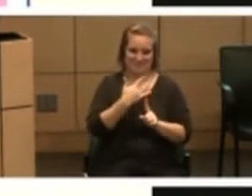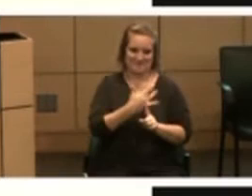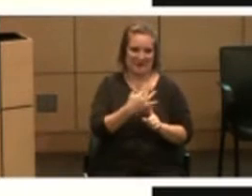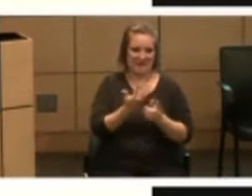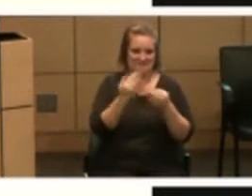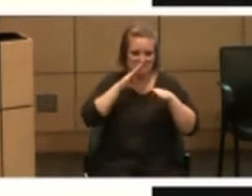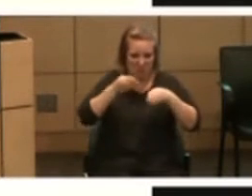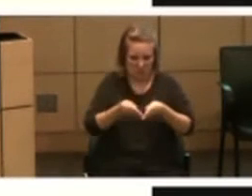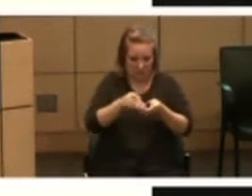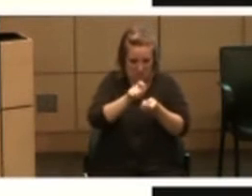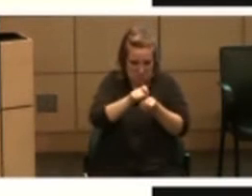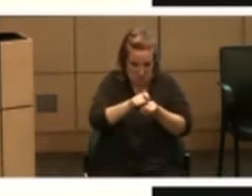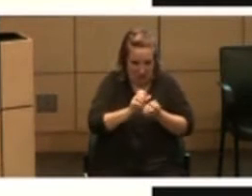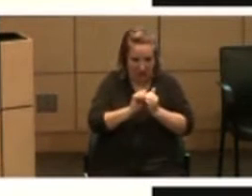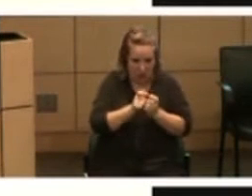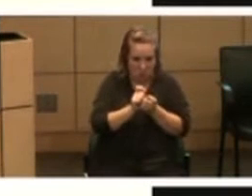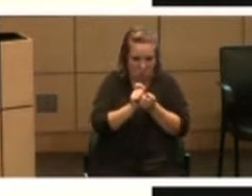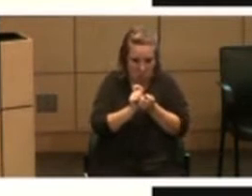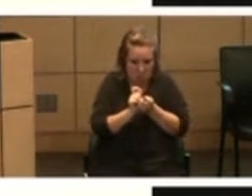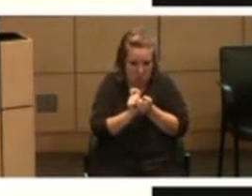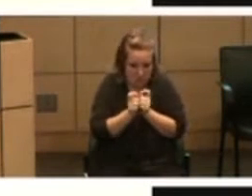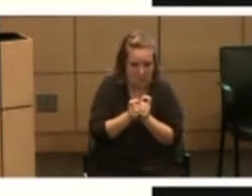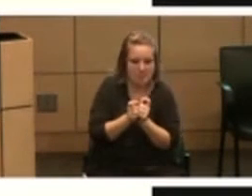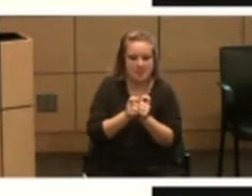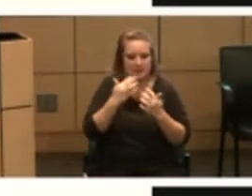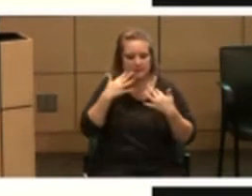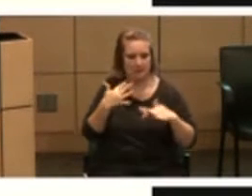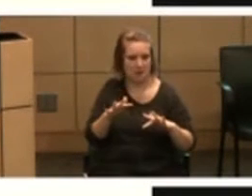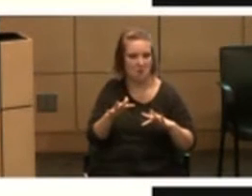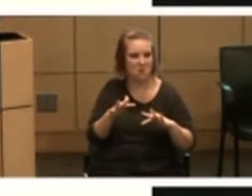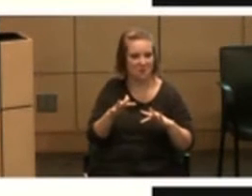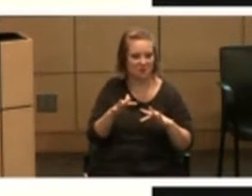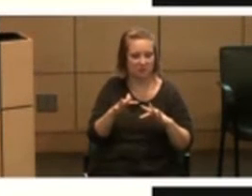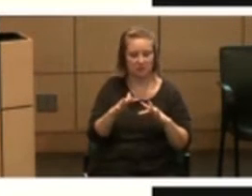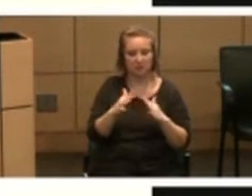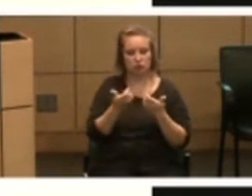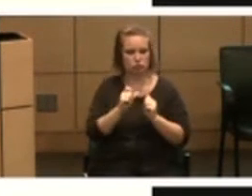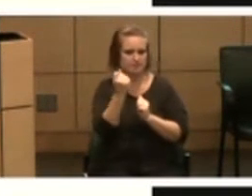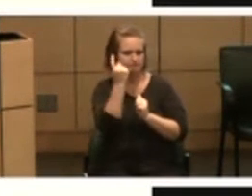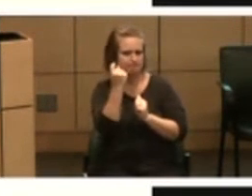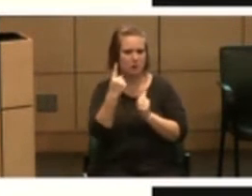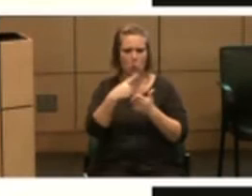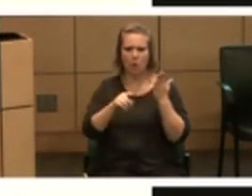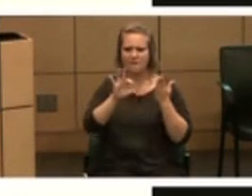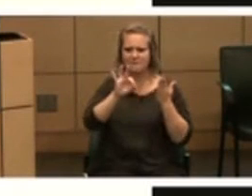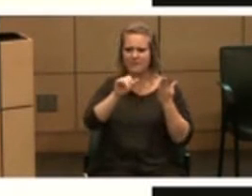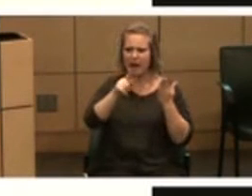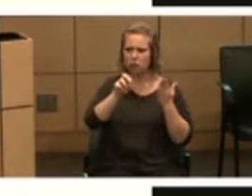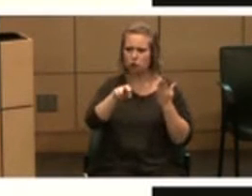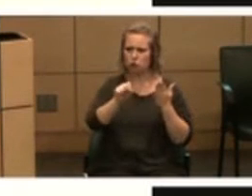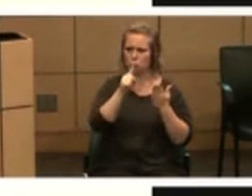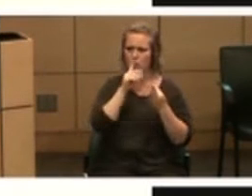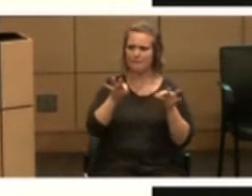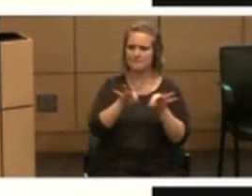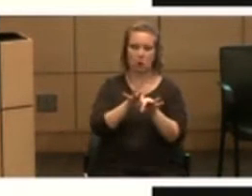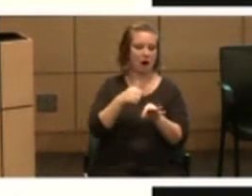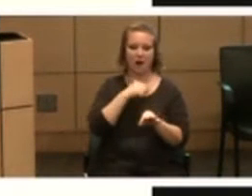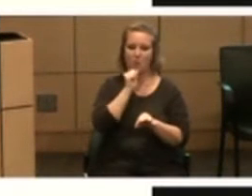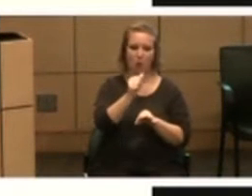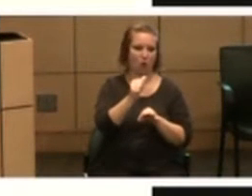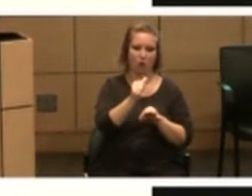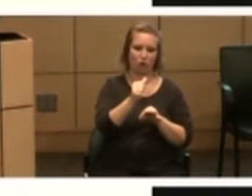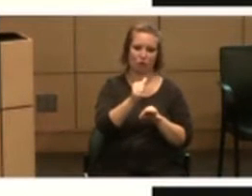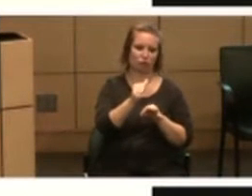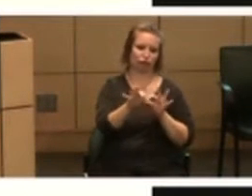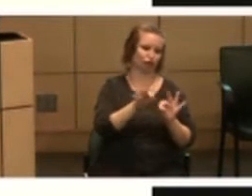of manipulating these sounds and trying to understand what factors are really important. I'm not going to talk about that much today, but what I'm going to try to